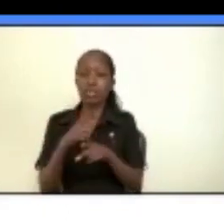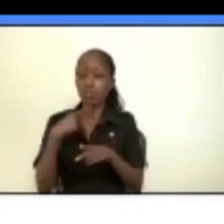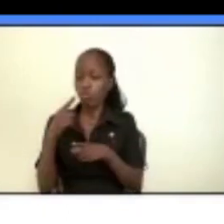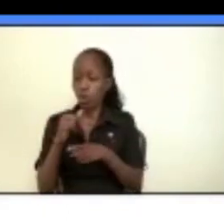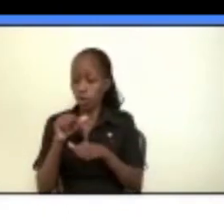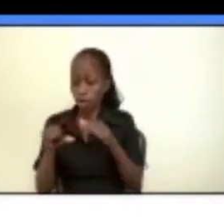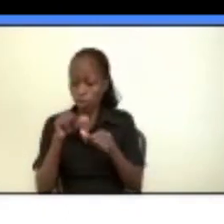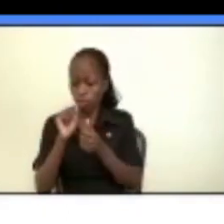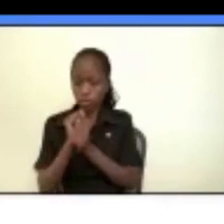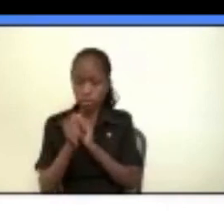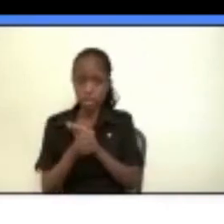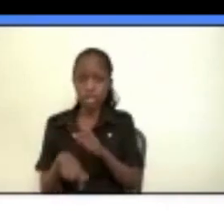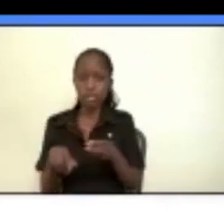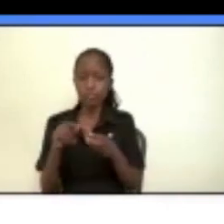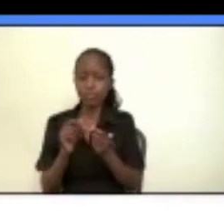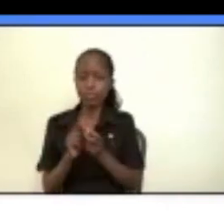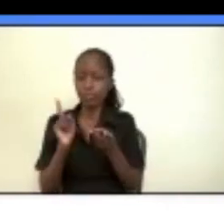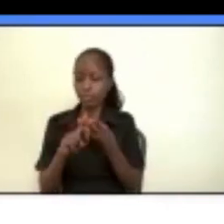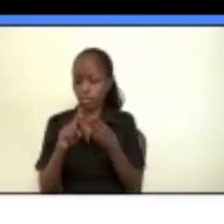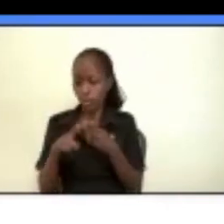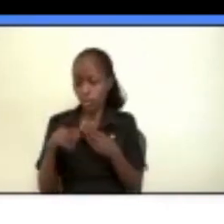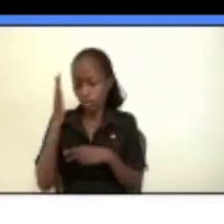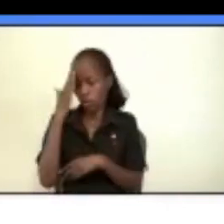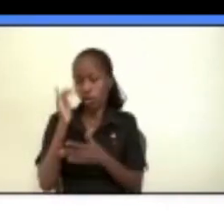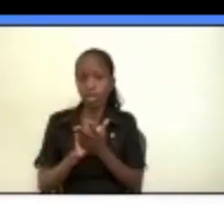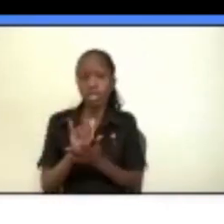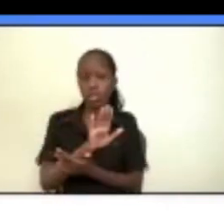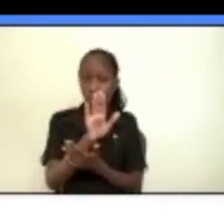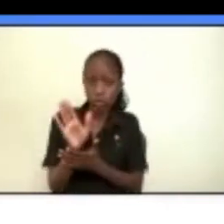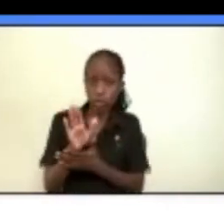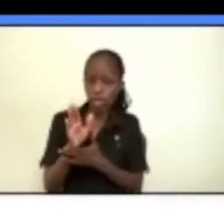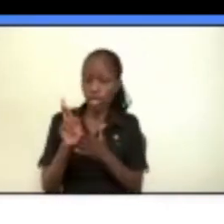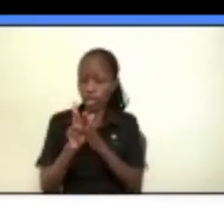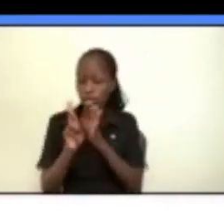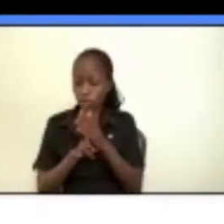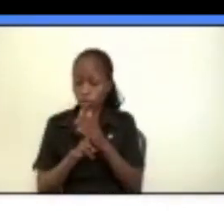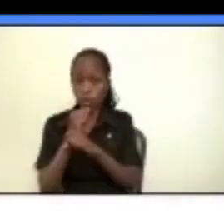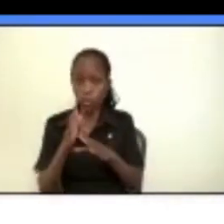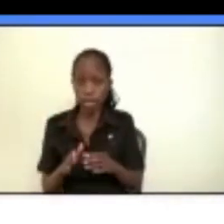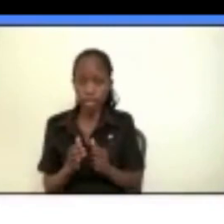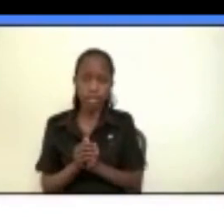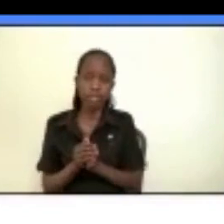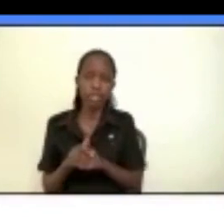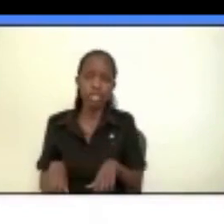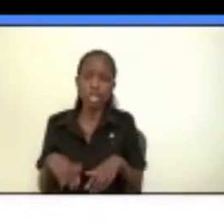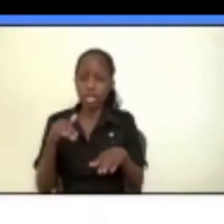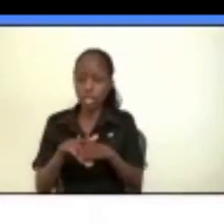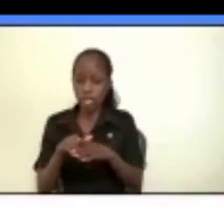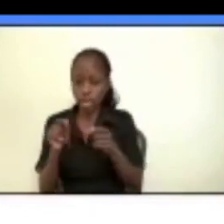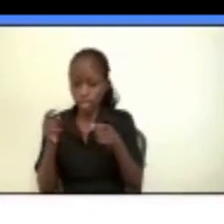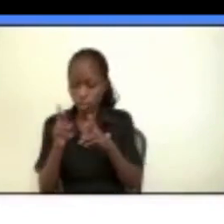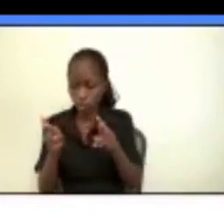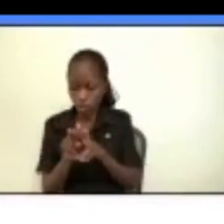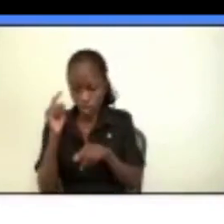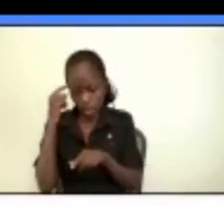change. Also, secondly, just knowing that you are the rule maker as well in the newsroom. So thinking